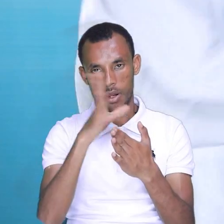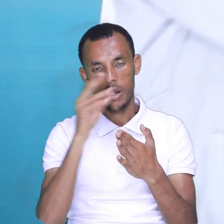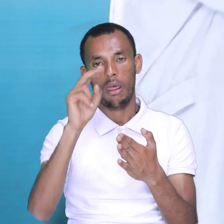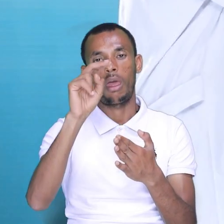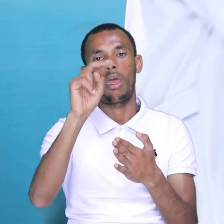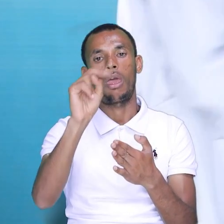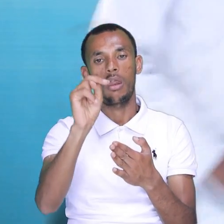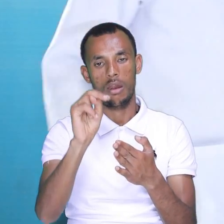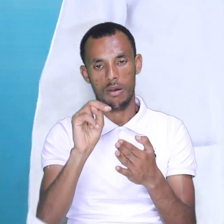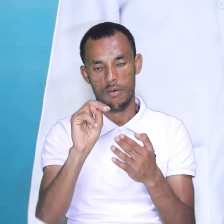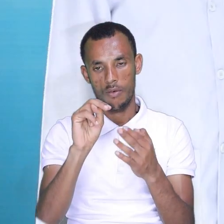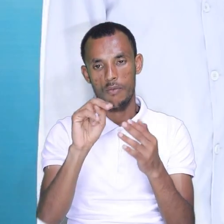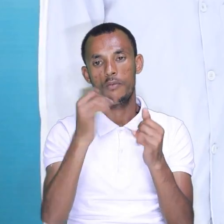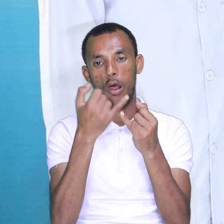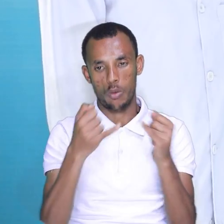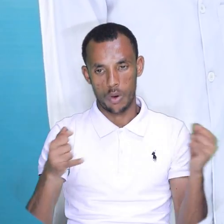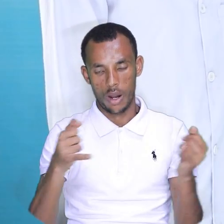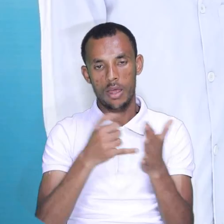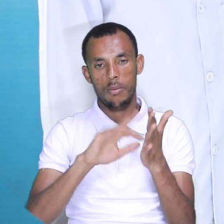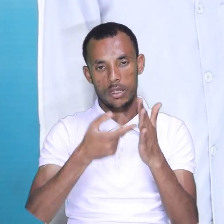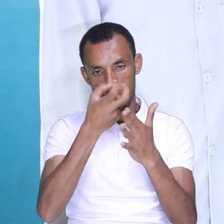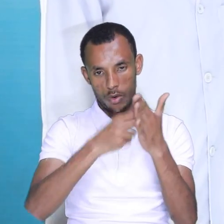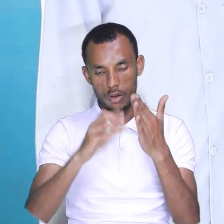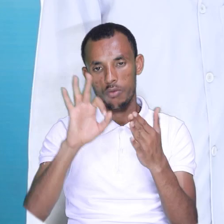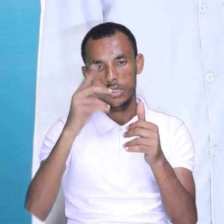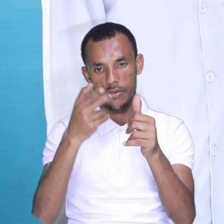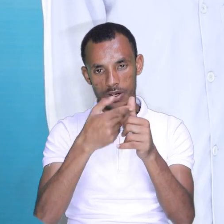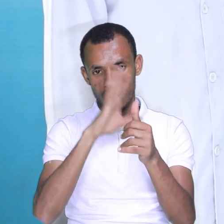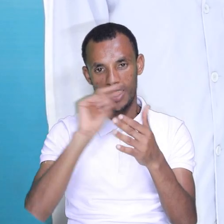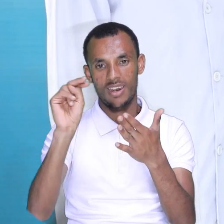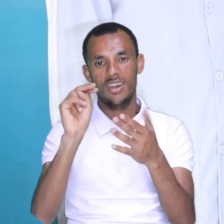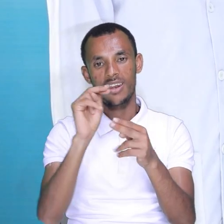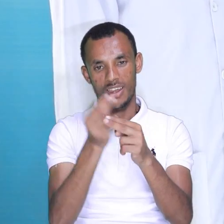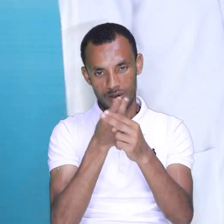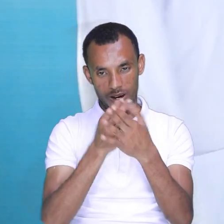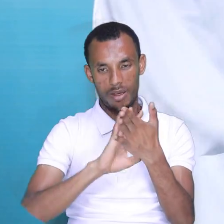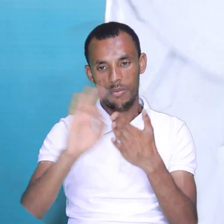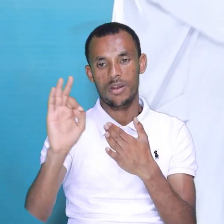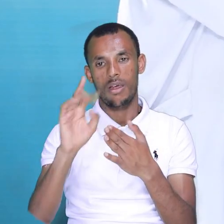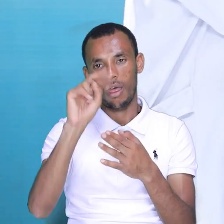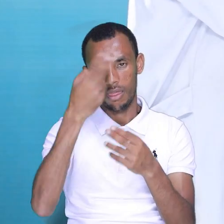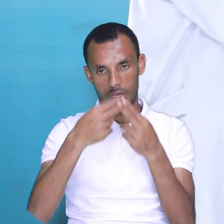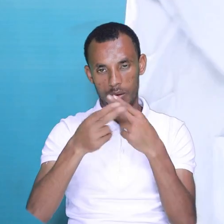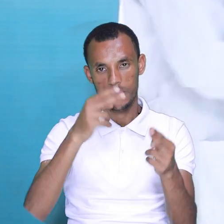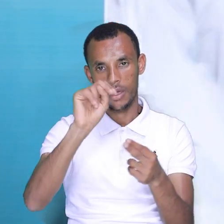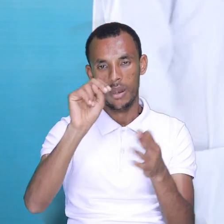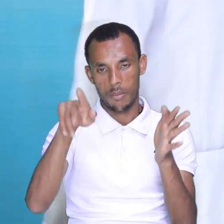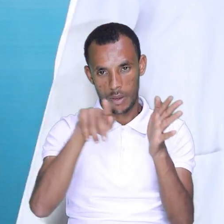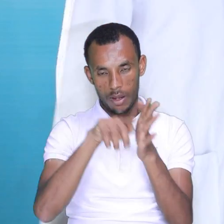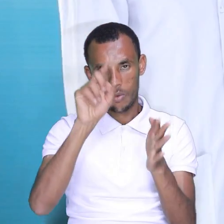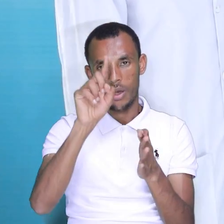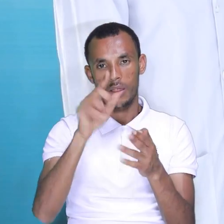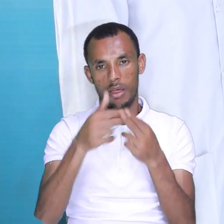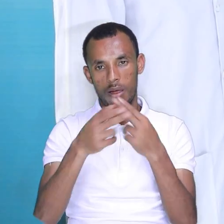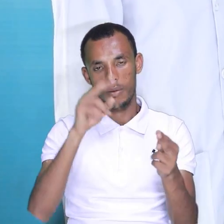n factorial, which means the product of the first n natural numbers. N times n minus 1, times n